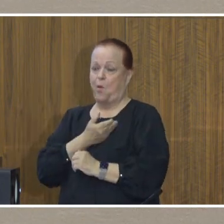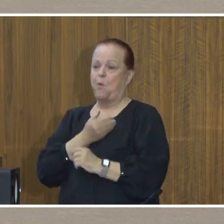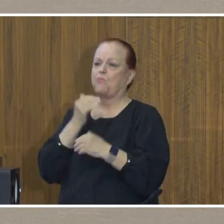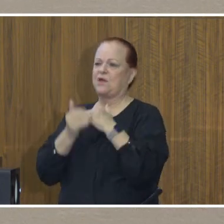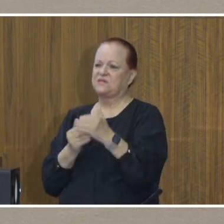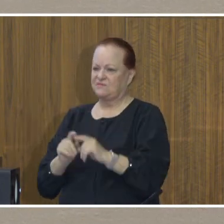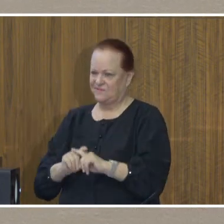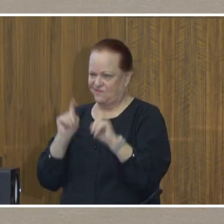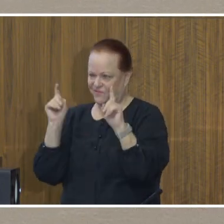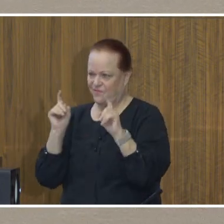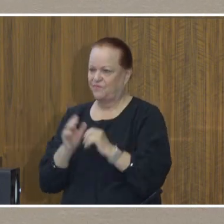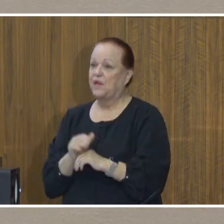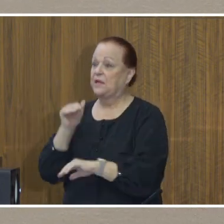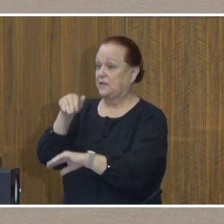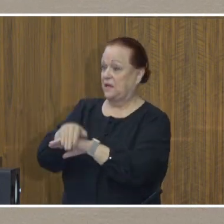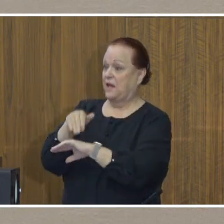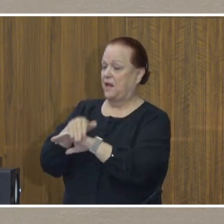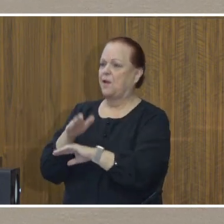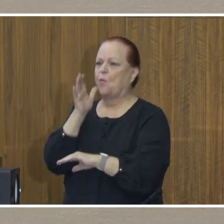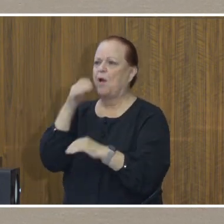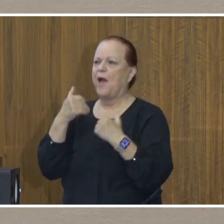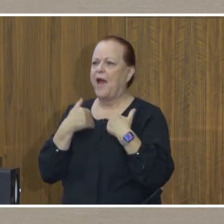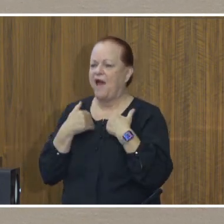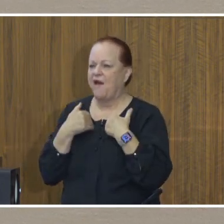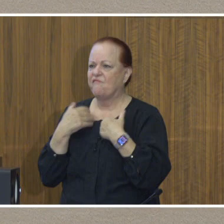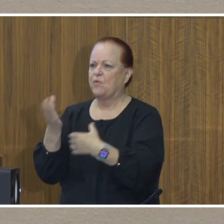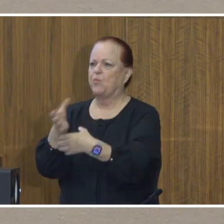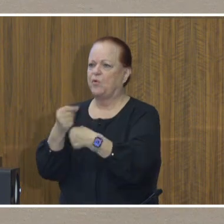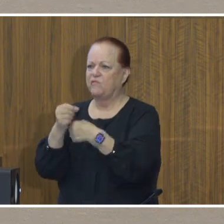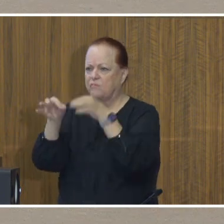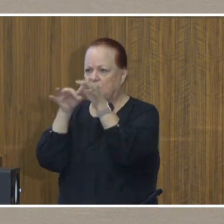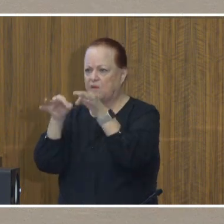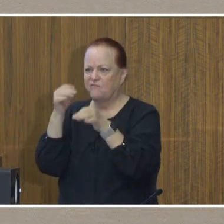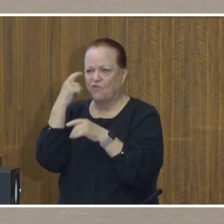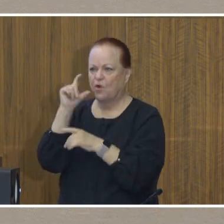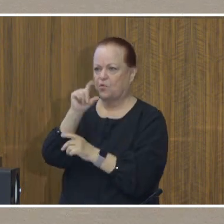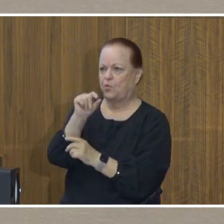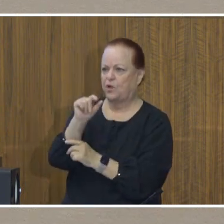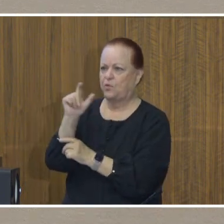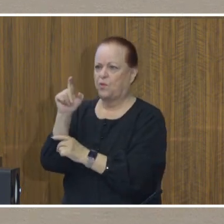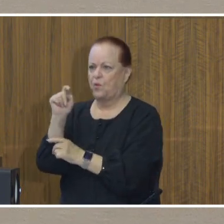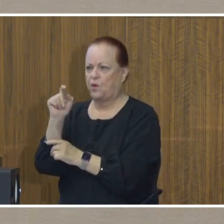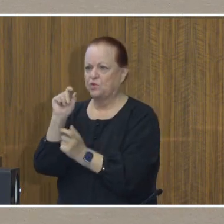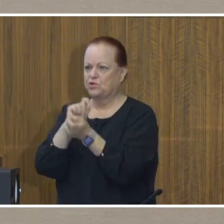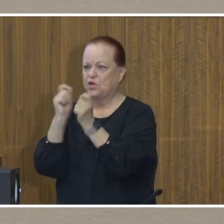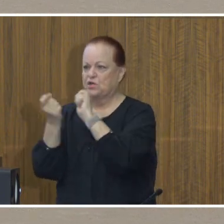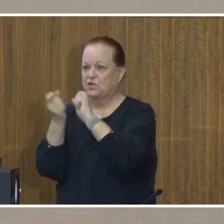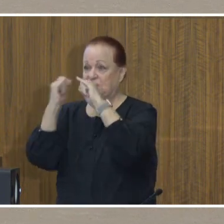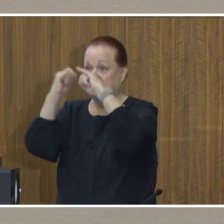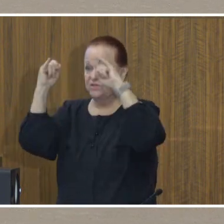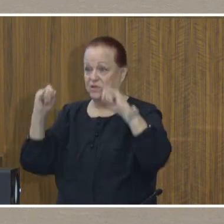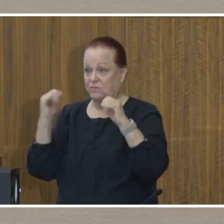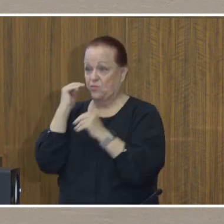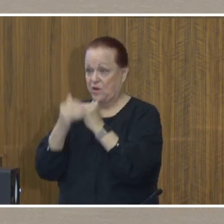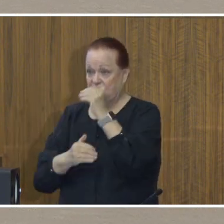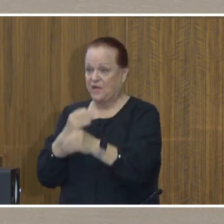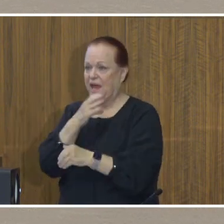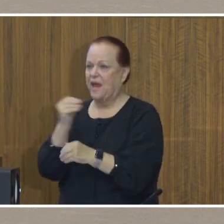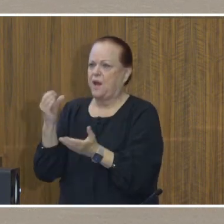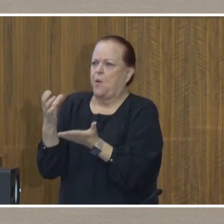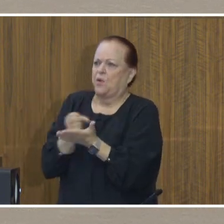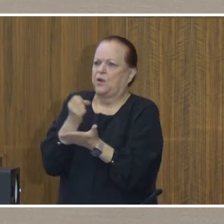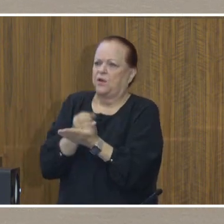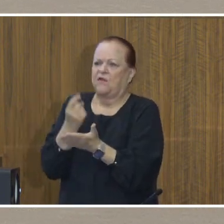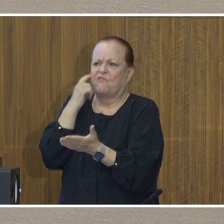will include a brief presentation on the county's 2021 redistricting process and an opportunity to